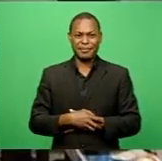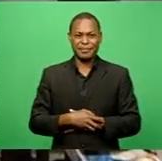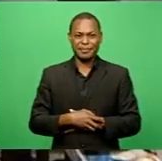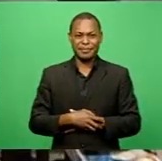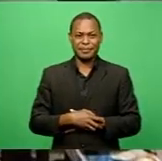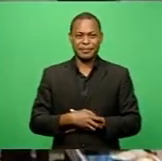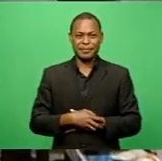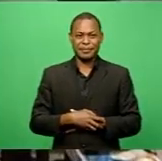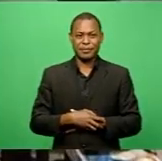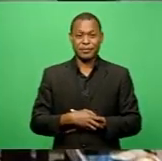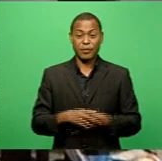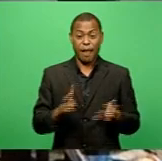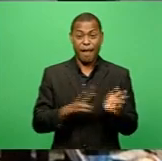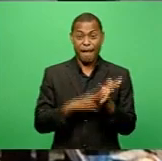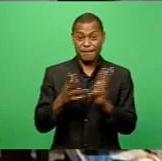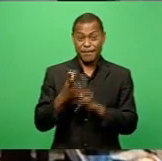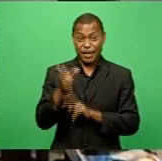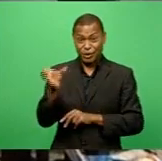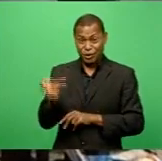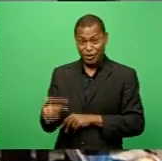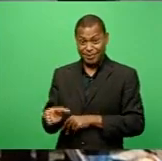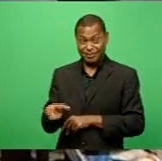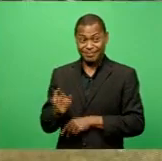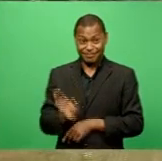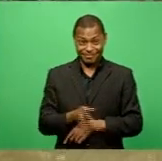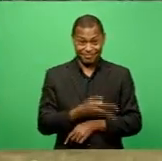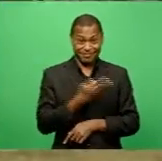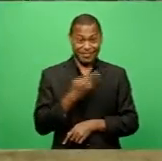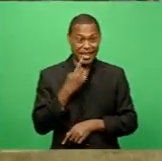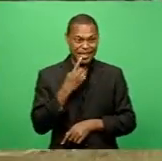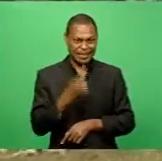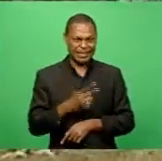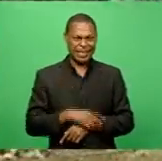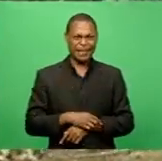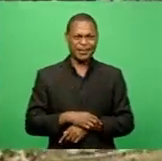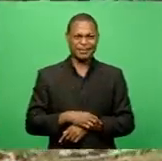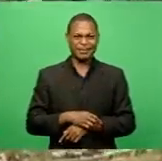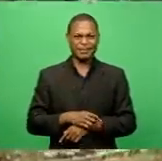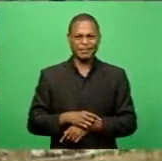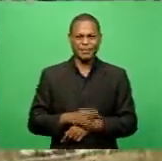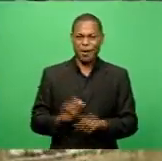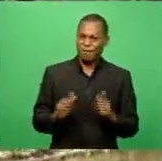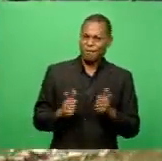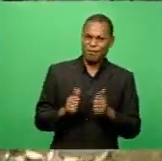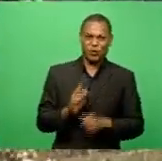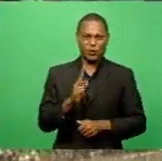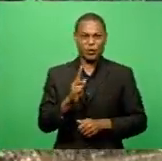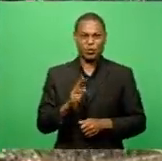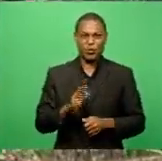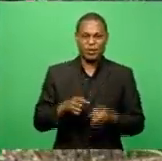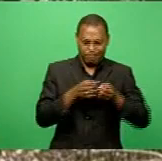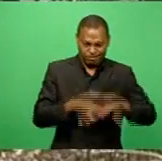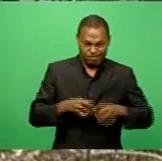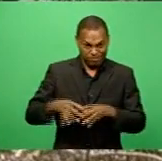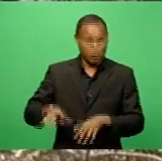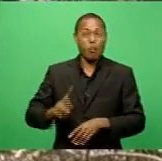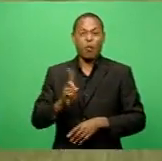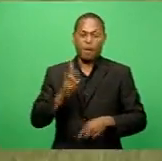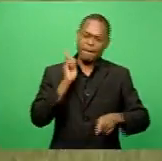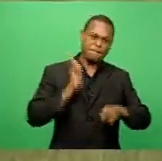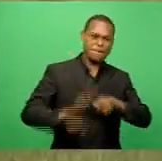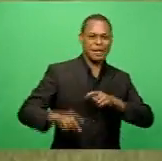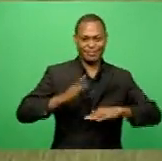Naibindamu villager Kitione Reikambula says following any disaster, the villagers react quickly to rebuild and